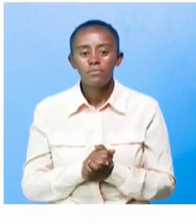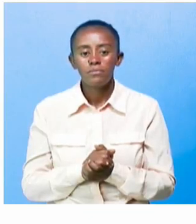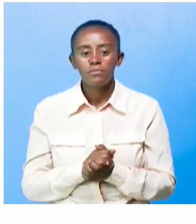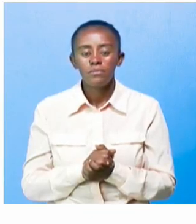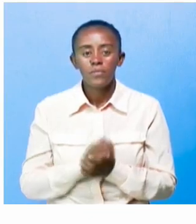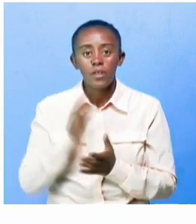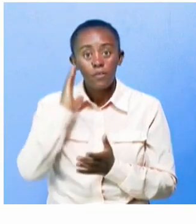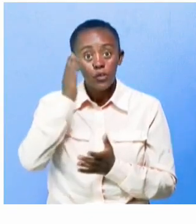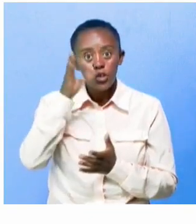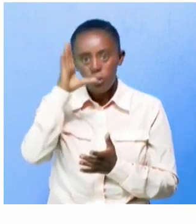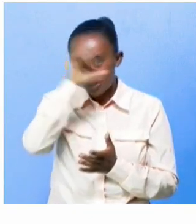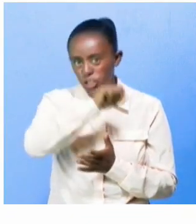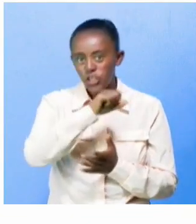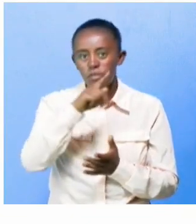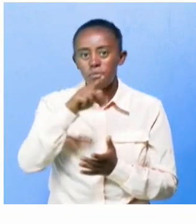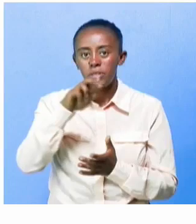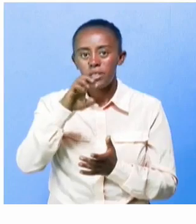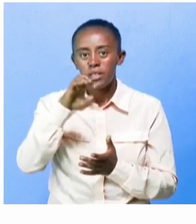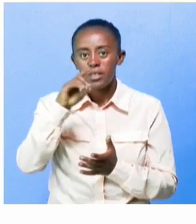predictions.